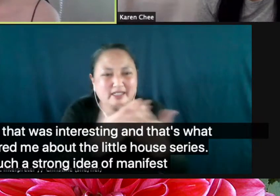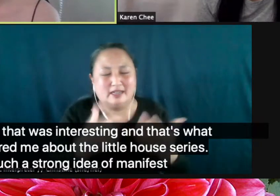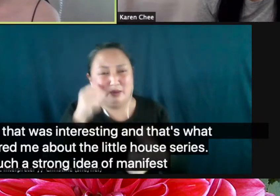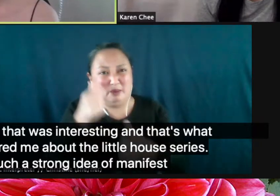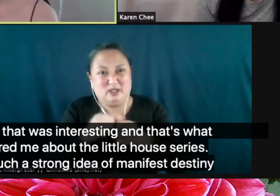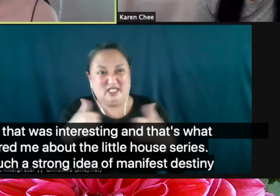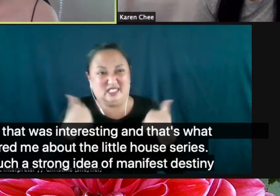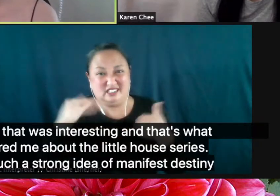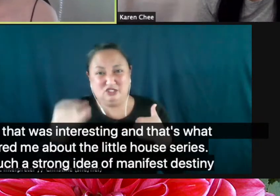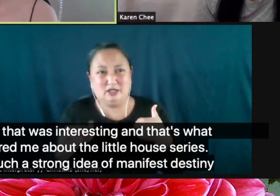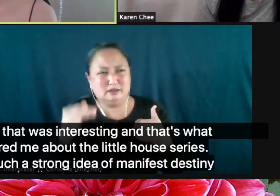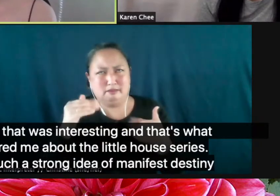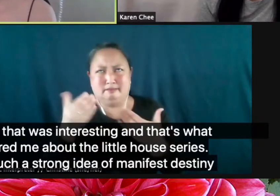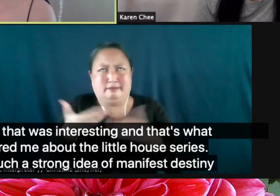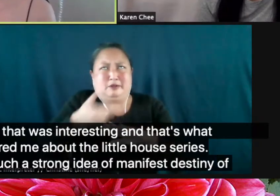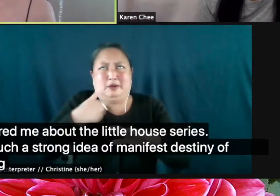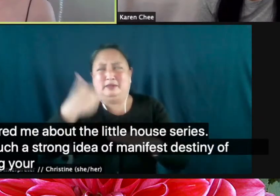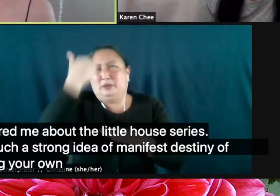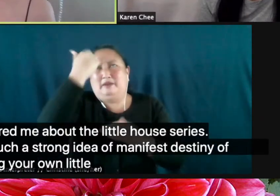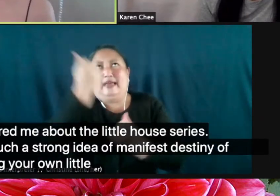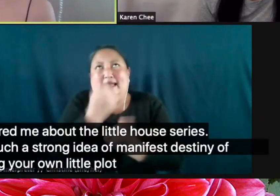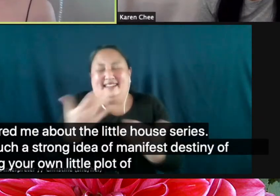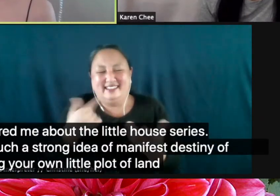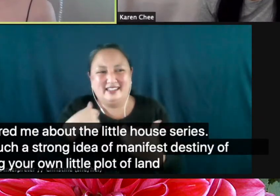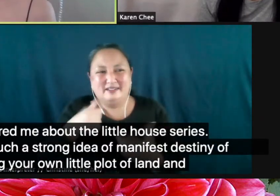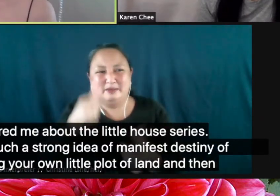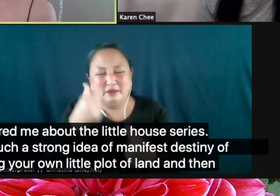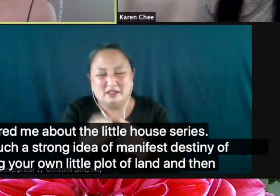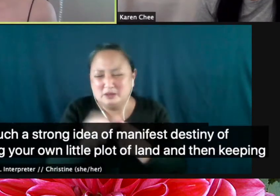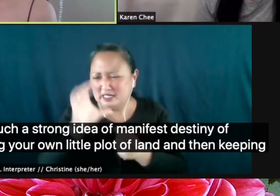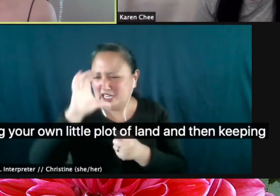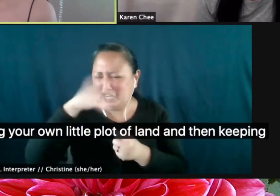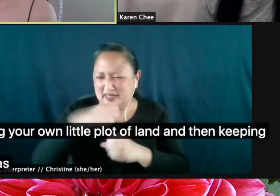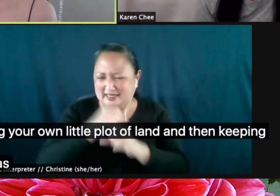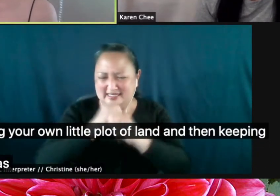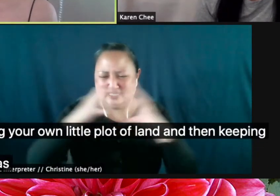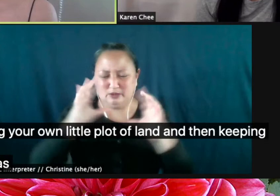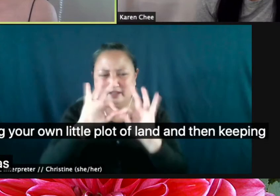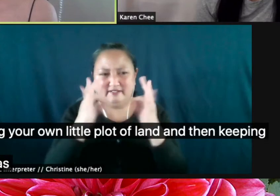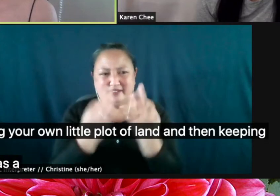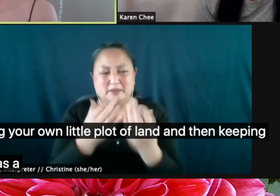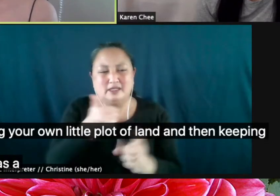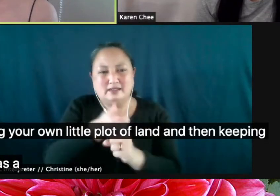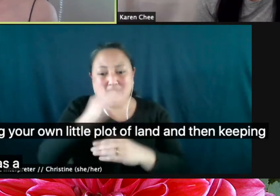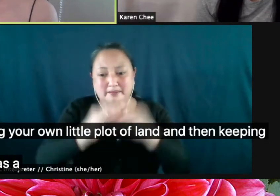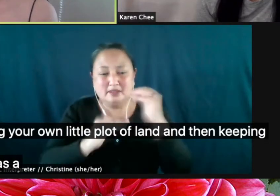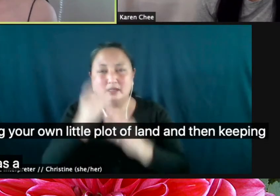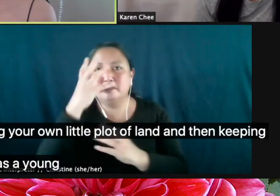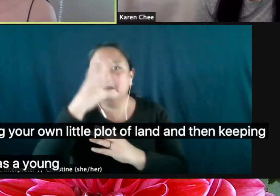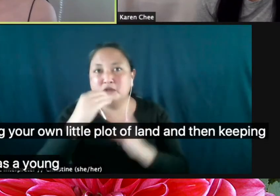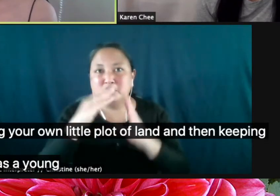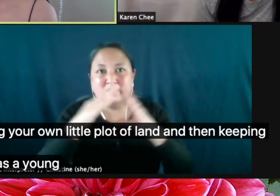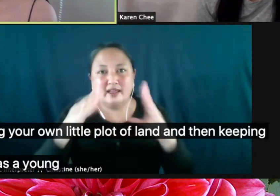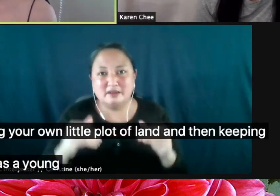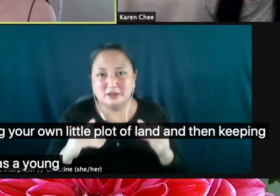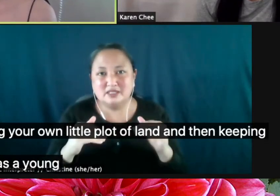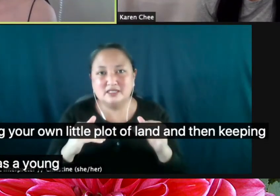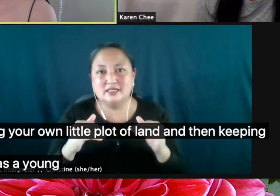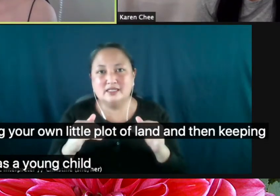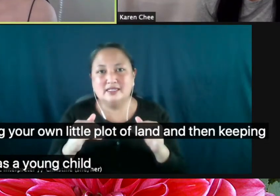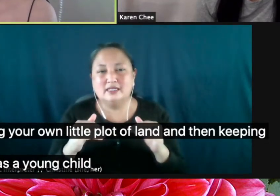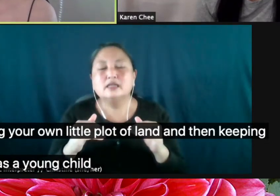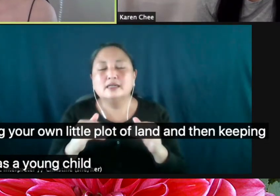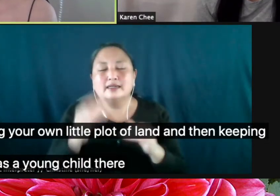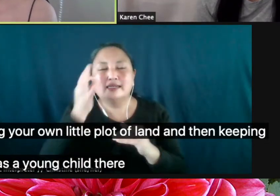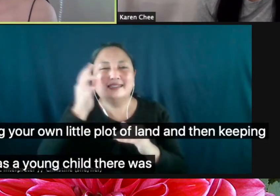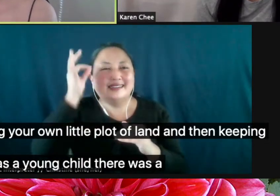child, before I was aware of anything, there's like this one very strange scene where the family like builds this beautiful house in Indian